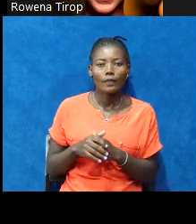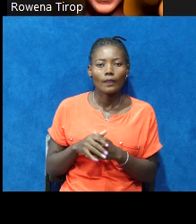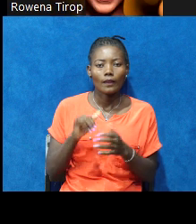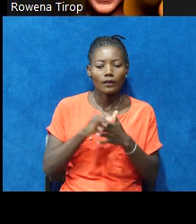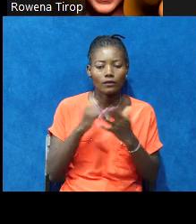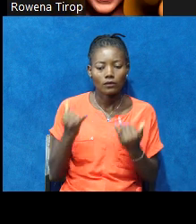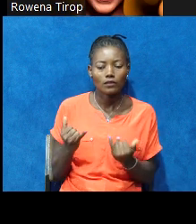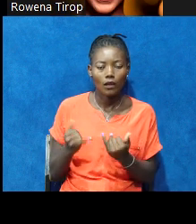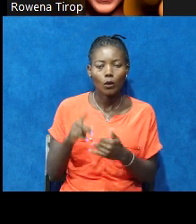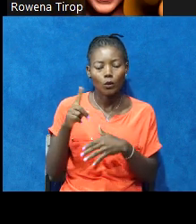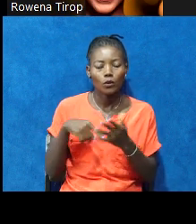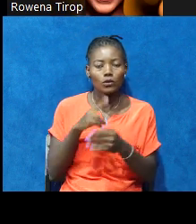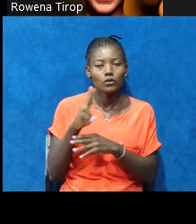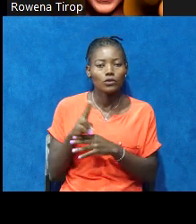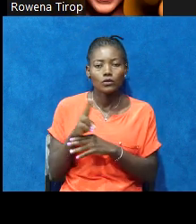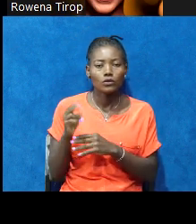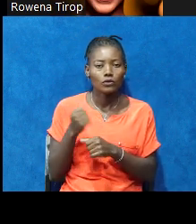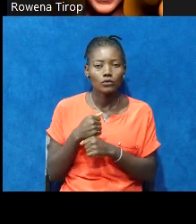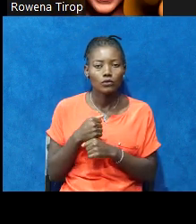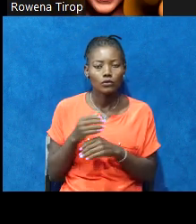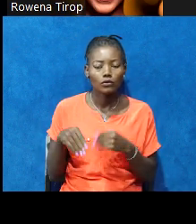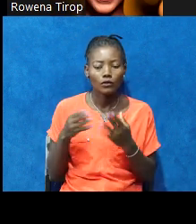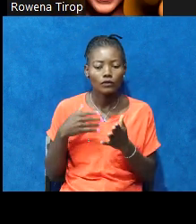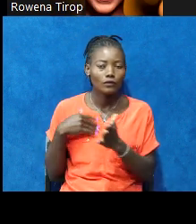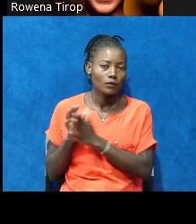was now what used to,